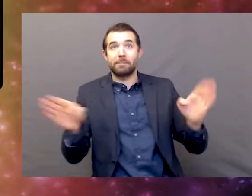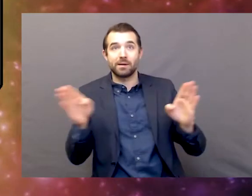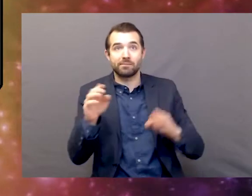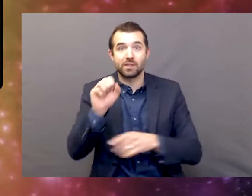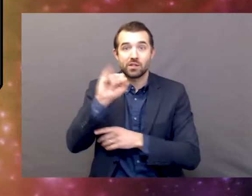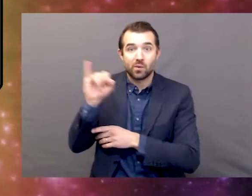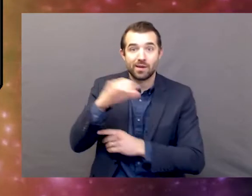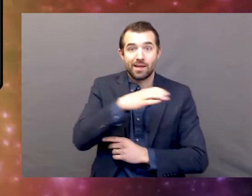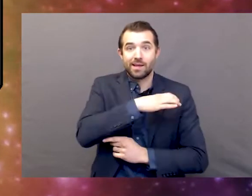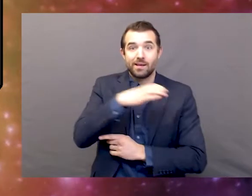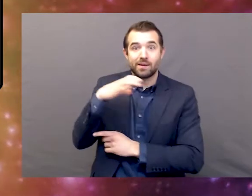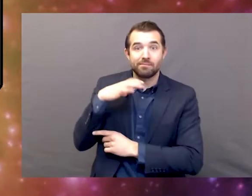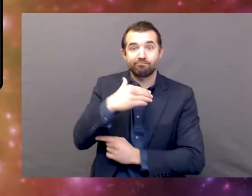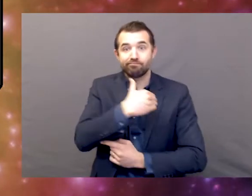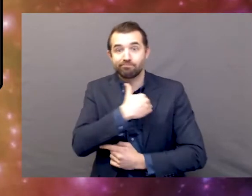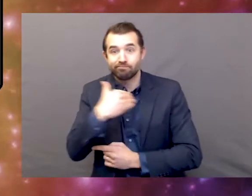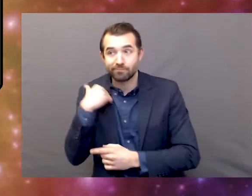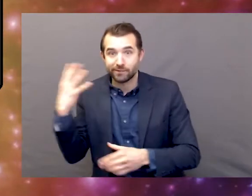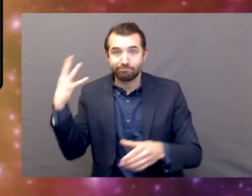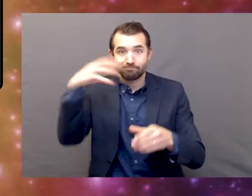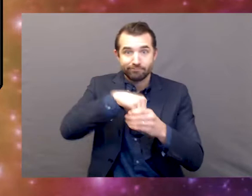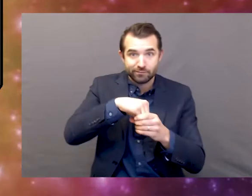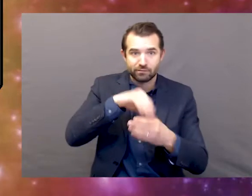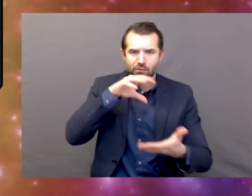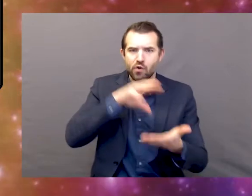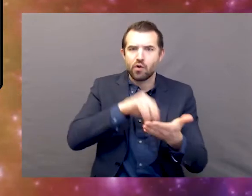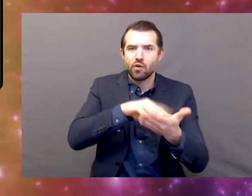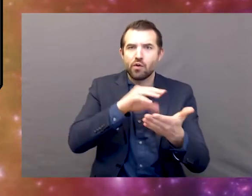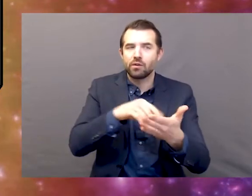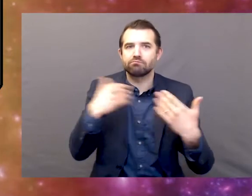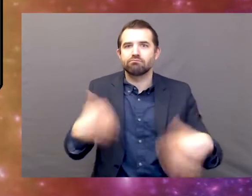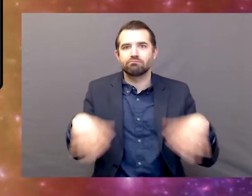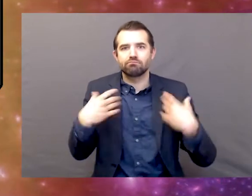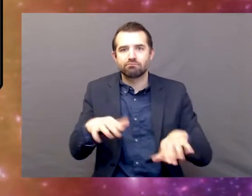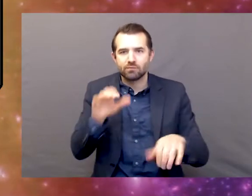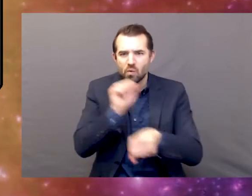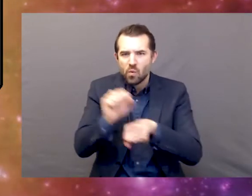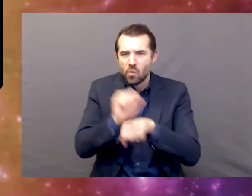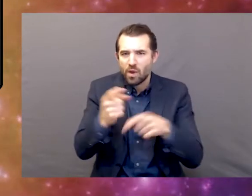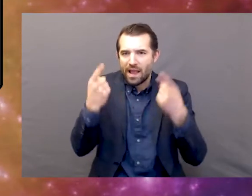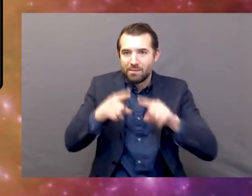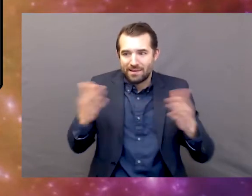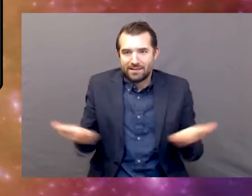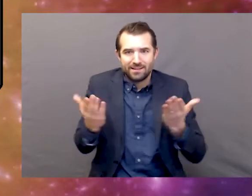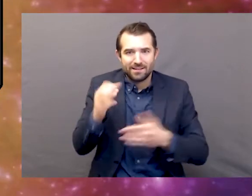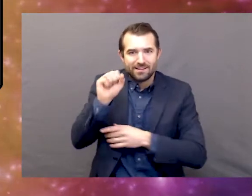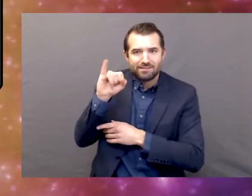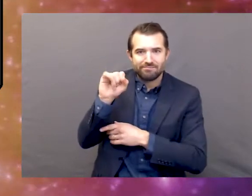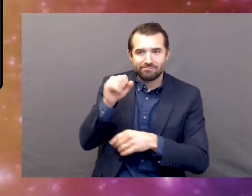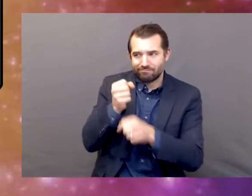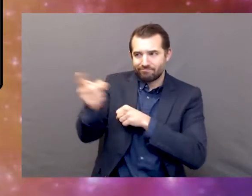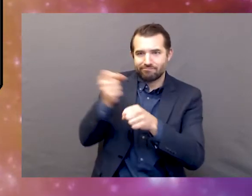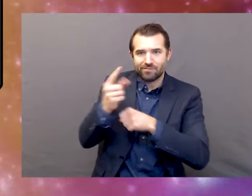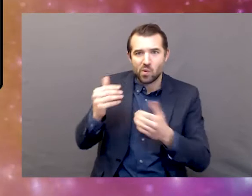opportunities each year to learn about the remarkable work that takes place at the institution. These events each showcase Smithsonian scholars